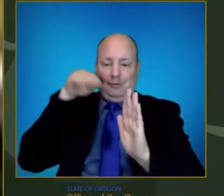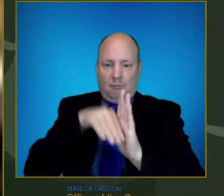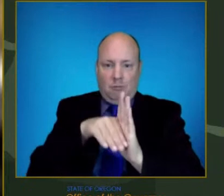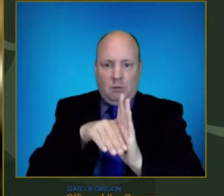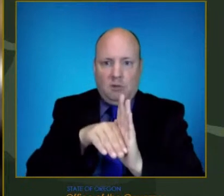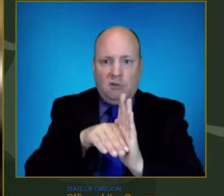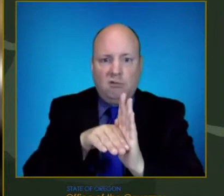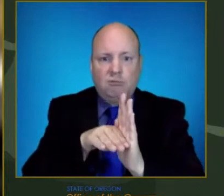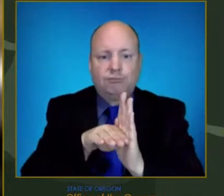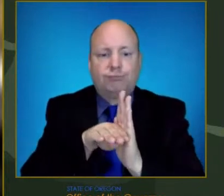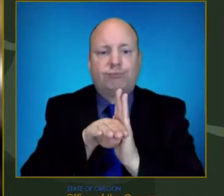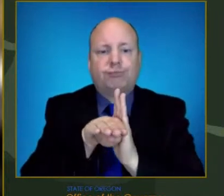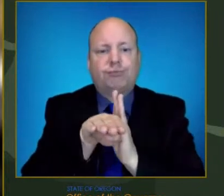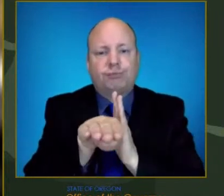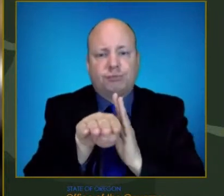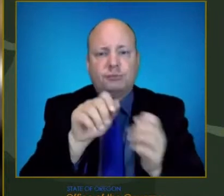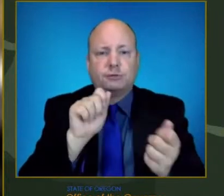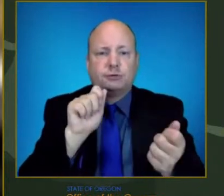are seeing some,